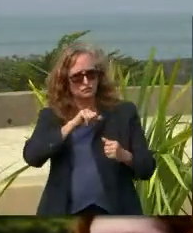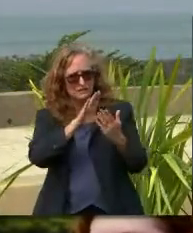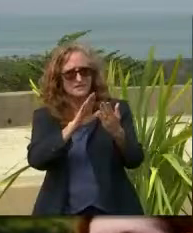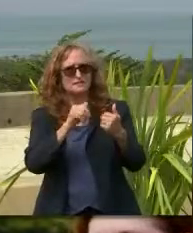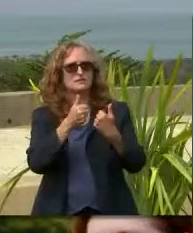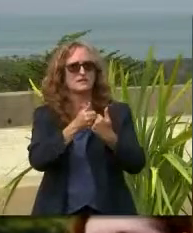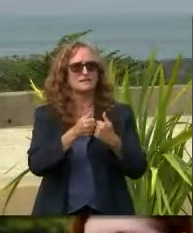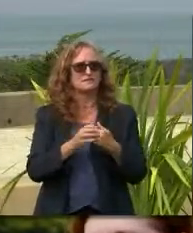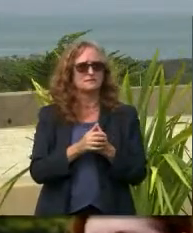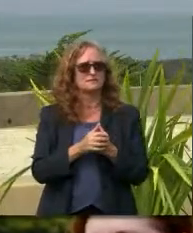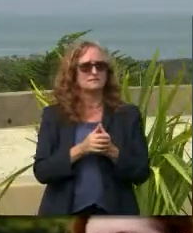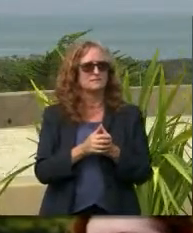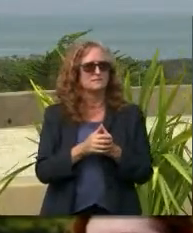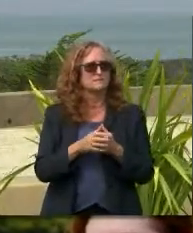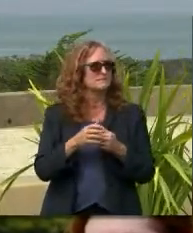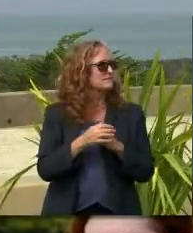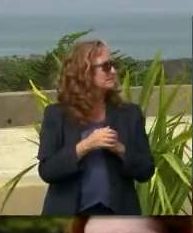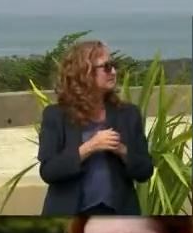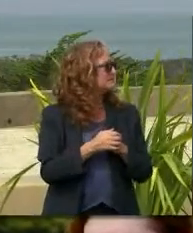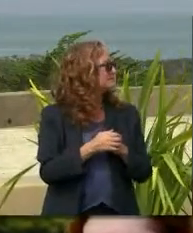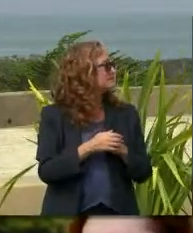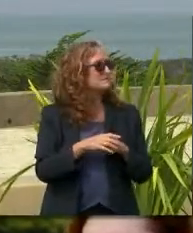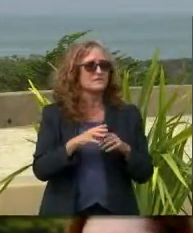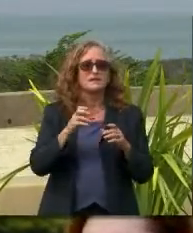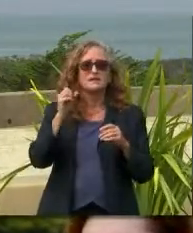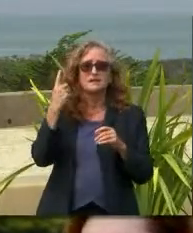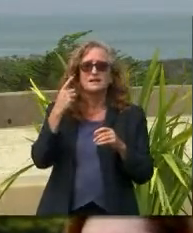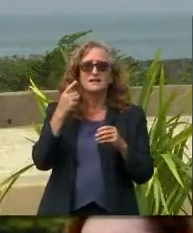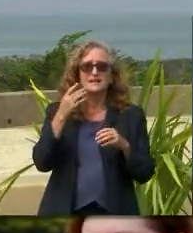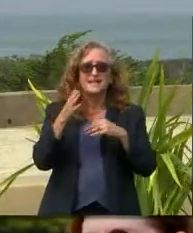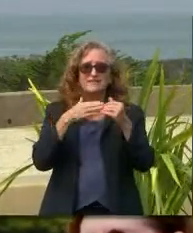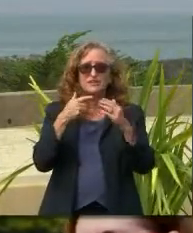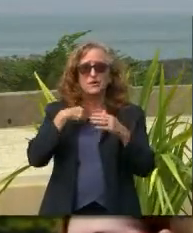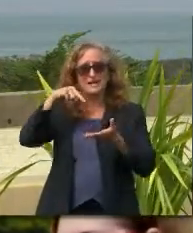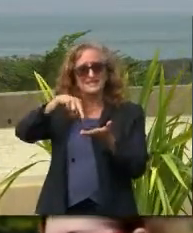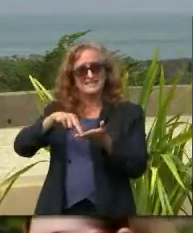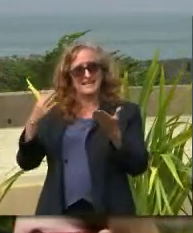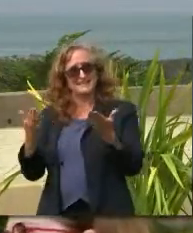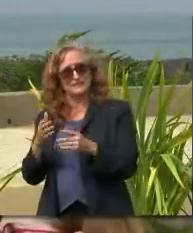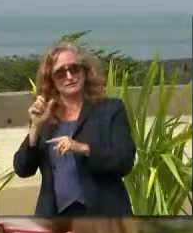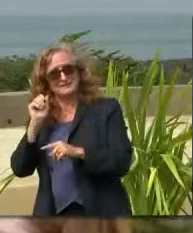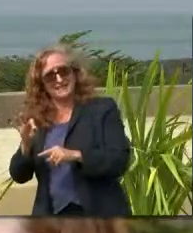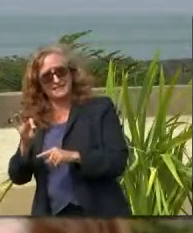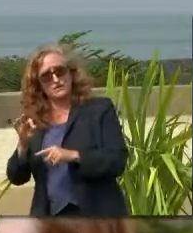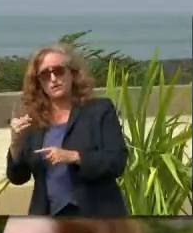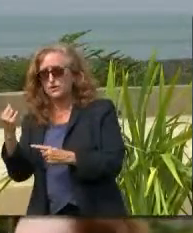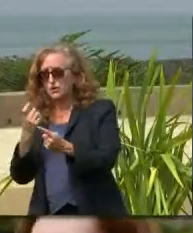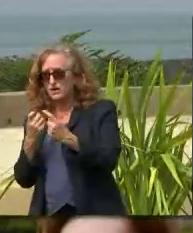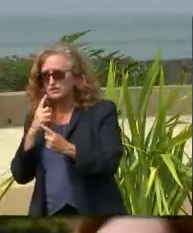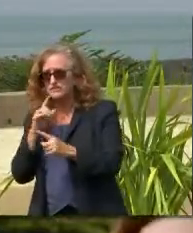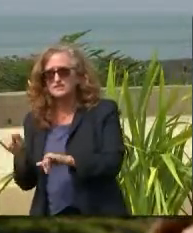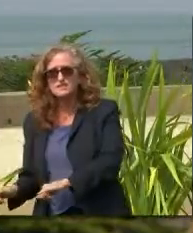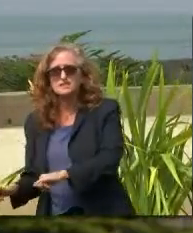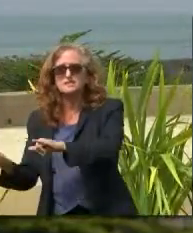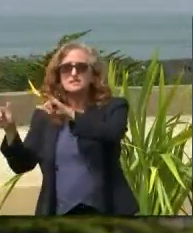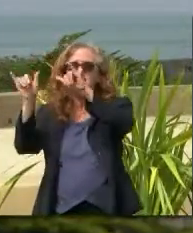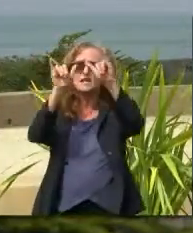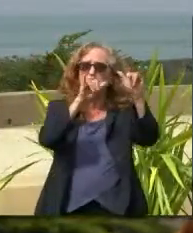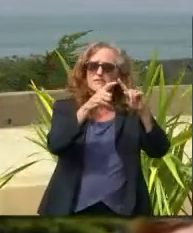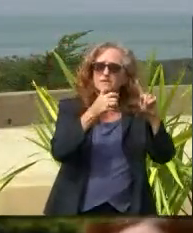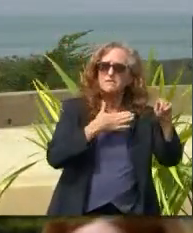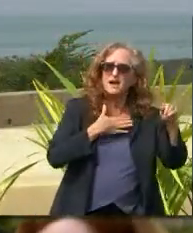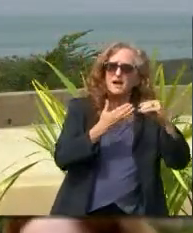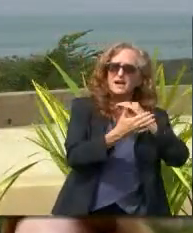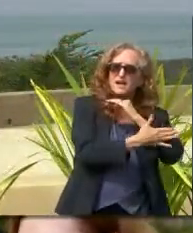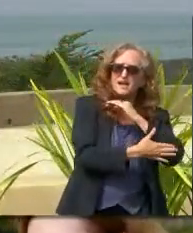in a different place than I am normally. The questions are exactly the same. I think we should learn from that. I think we should learn that not only do we